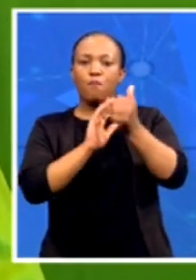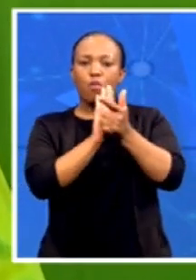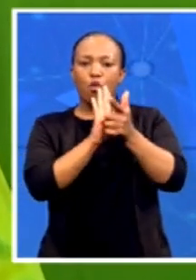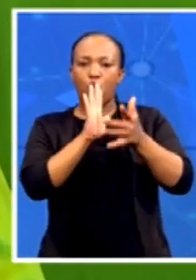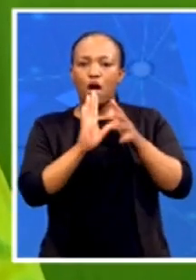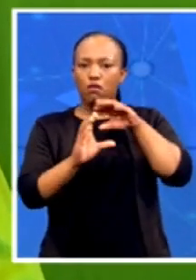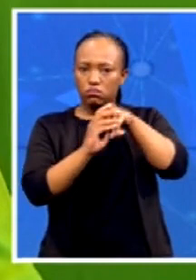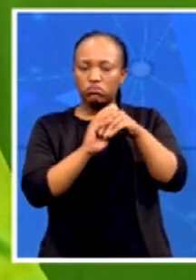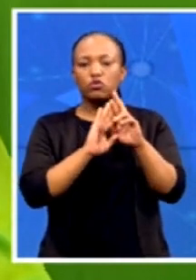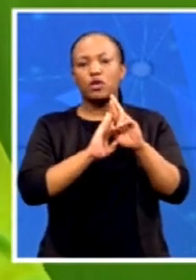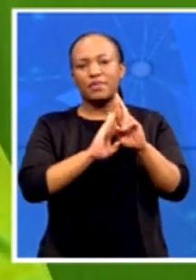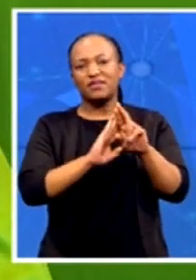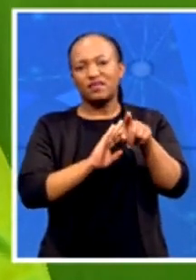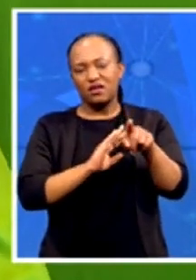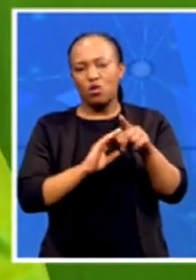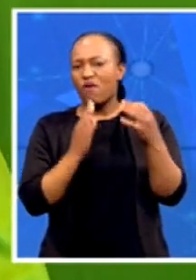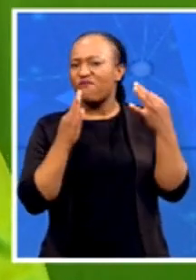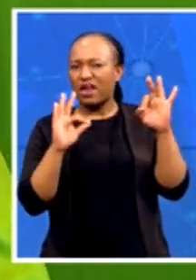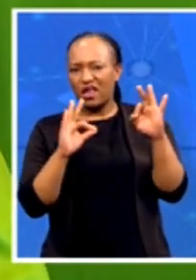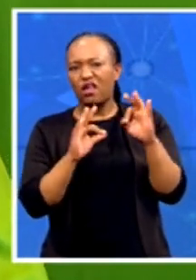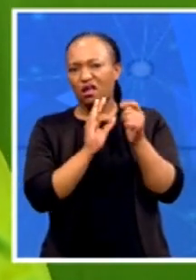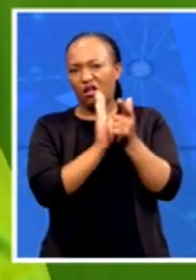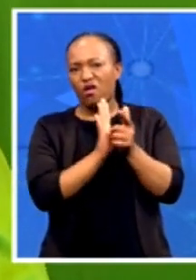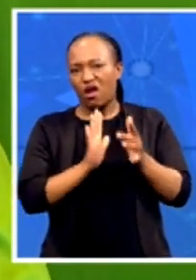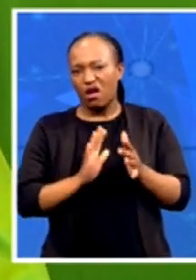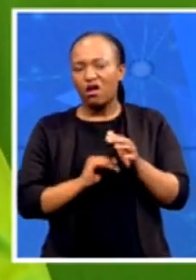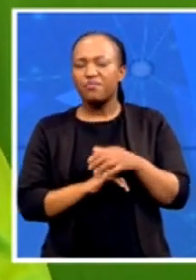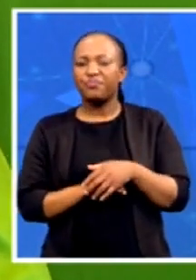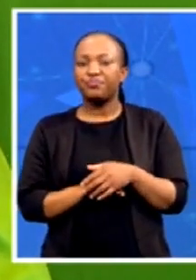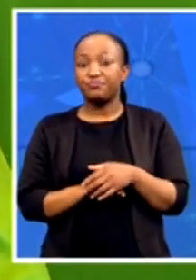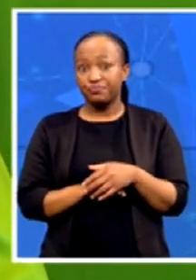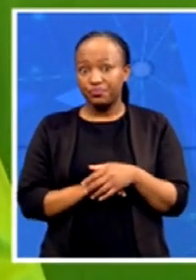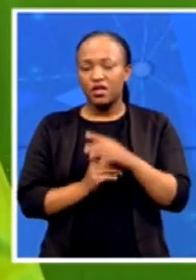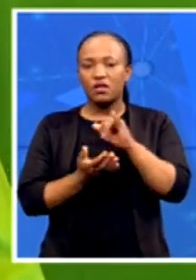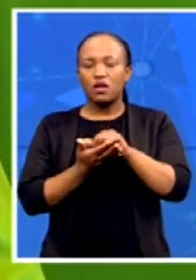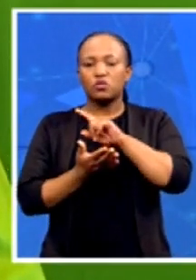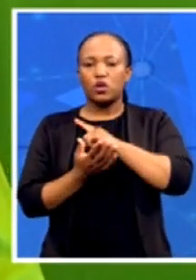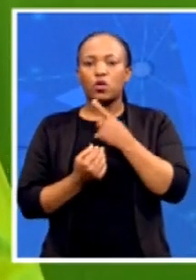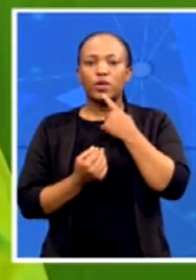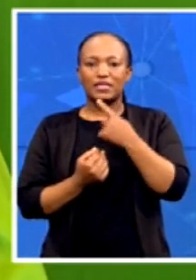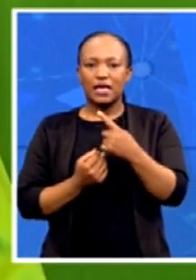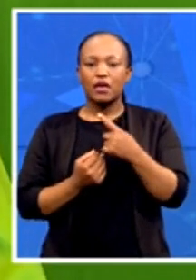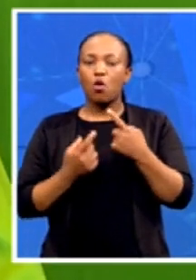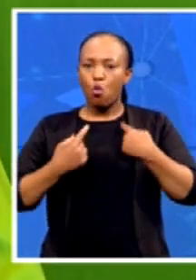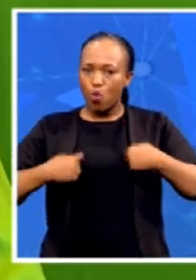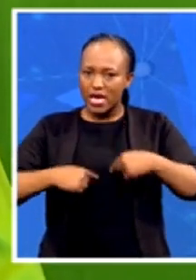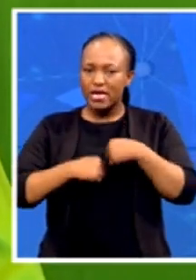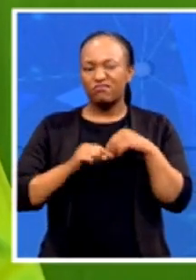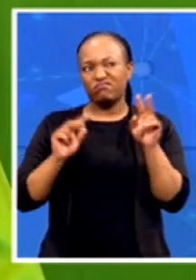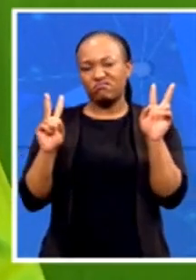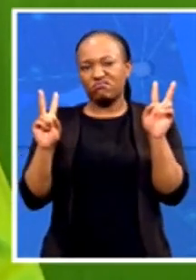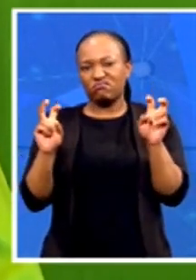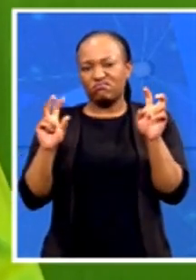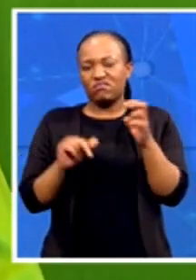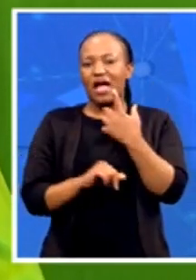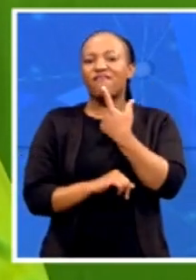basis. So that's why I'm saying to you, we are the vaccine that is going to destroy this virus that